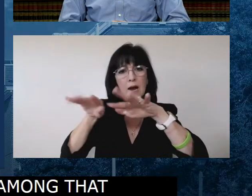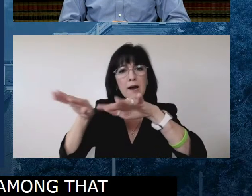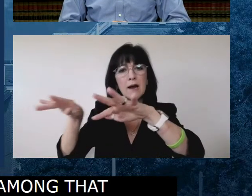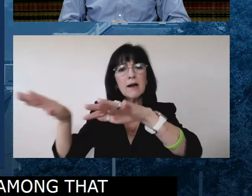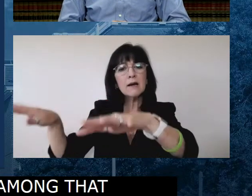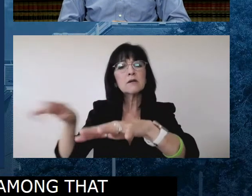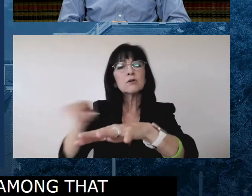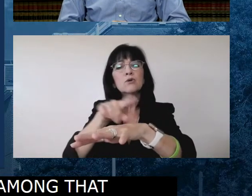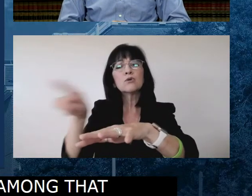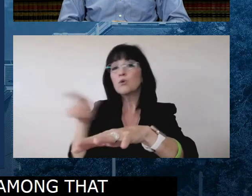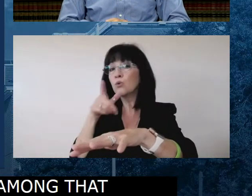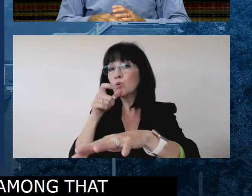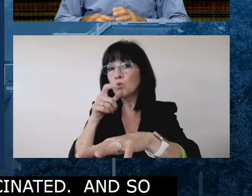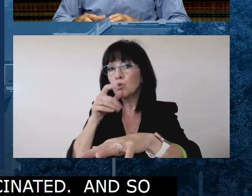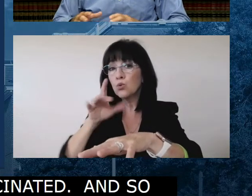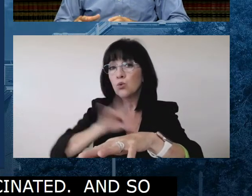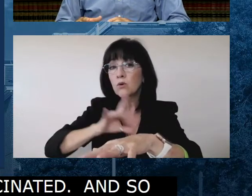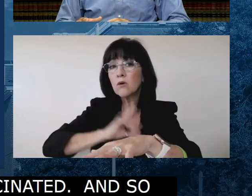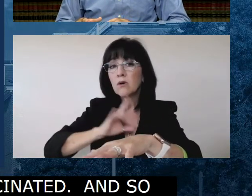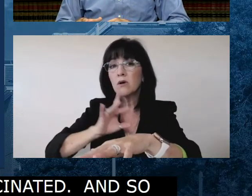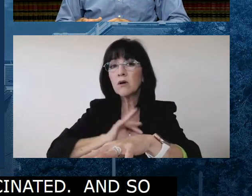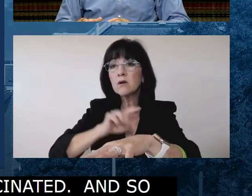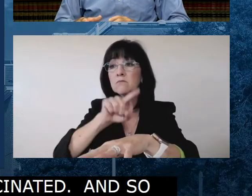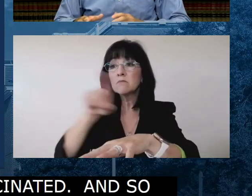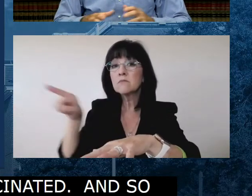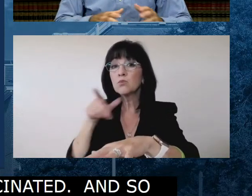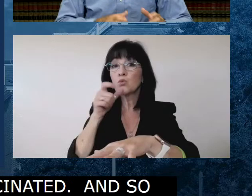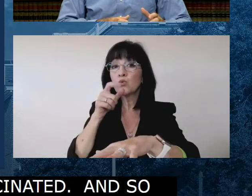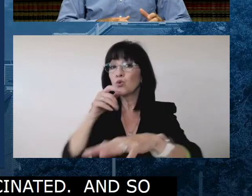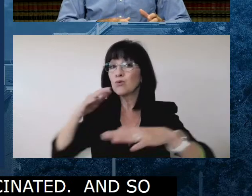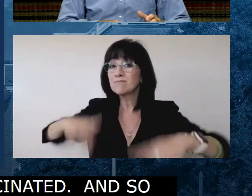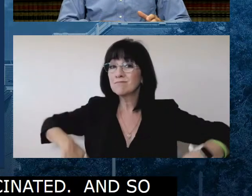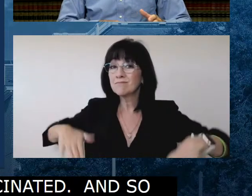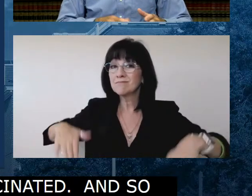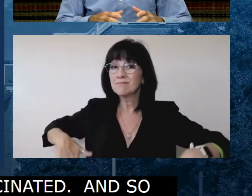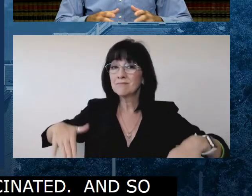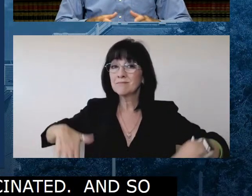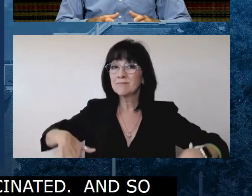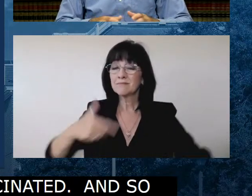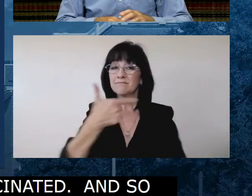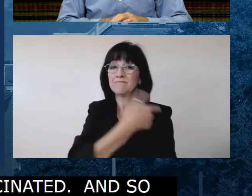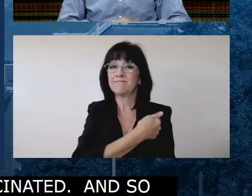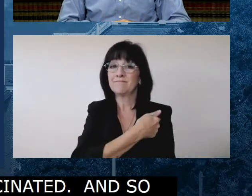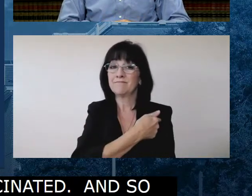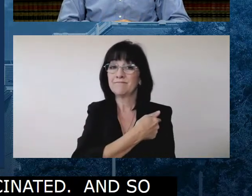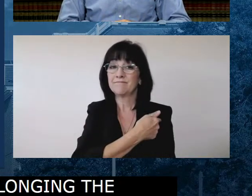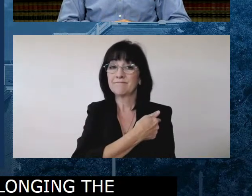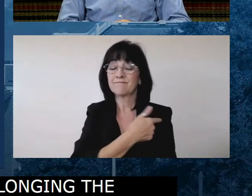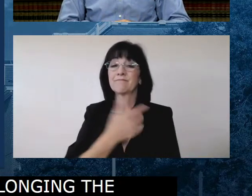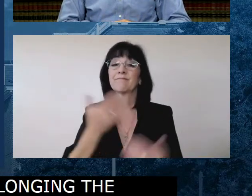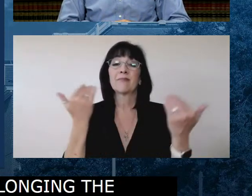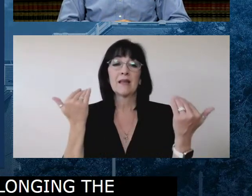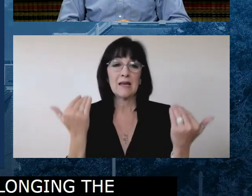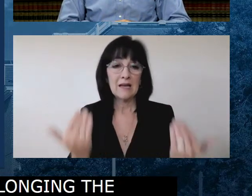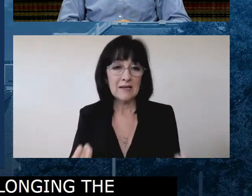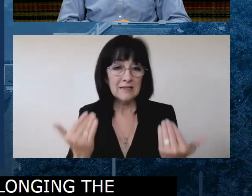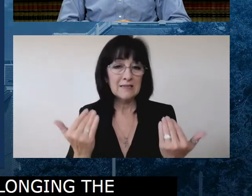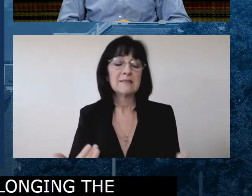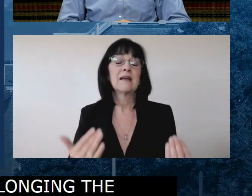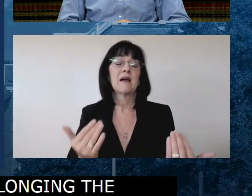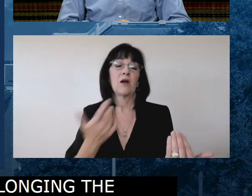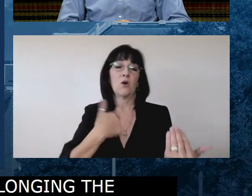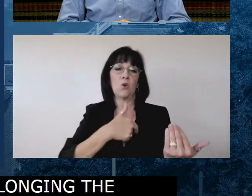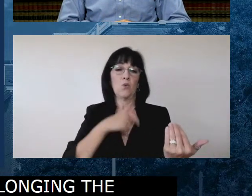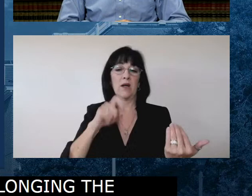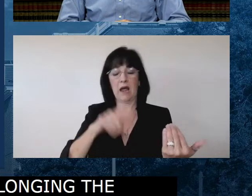that are unvaccinated are prolonging the pandemic. They're bringing us to a place where we have to reconsider mitigation efforts,